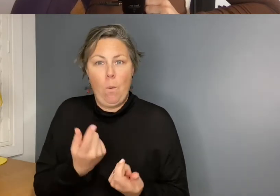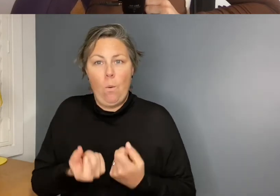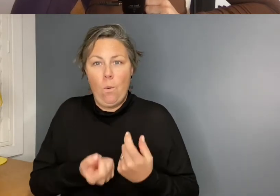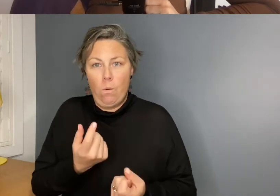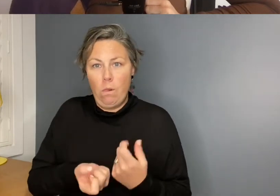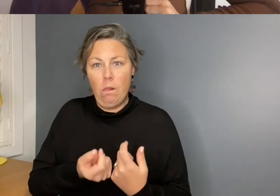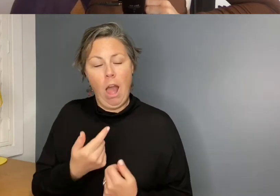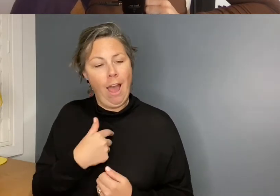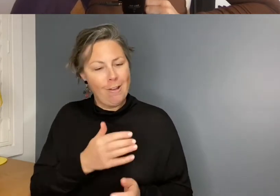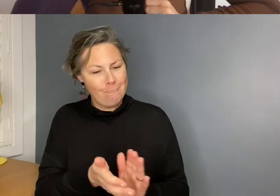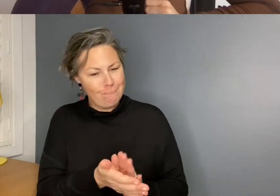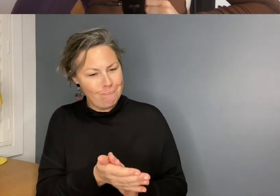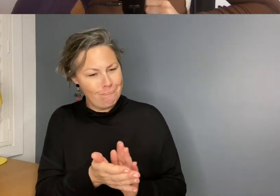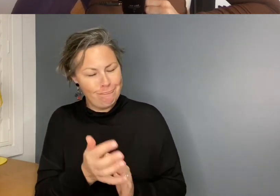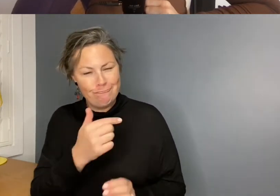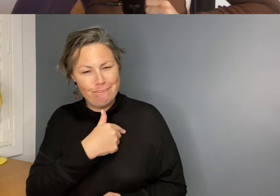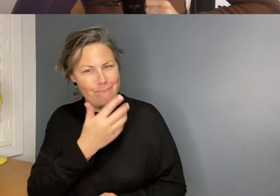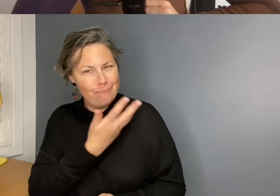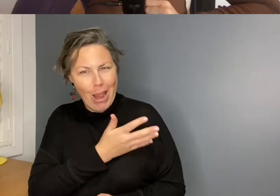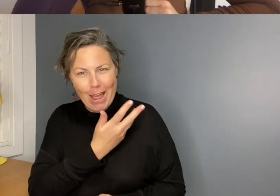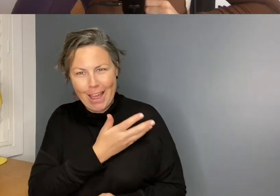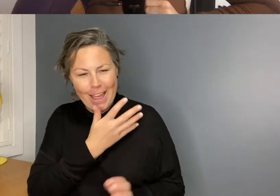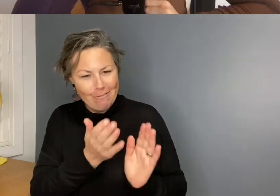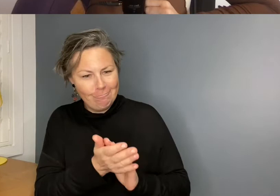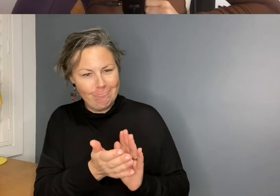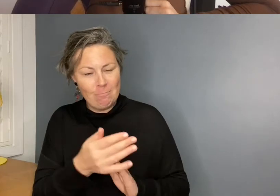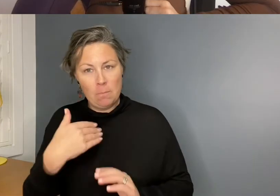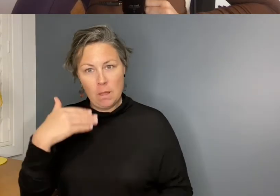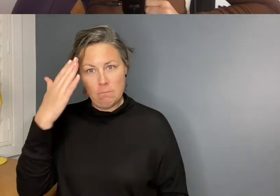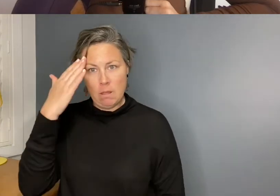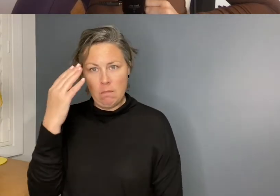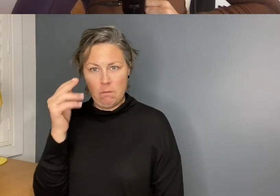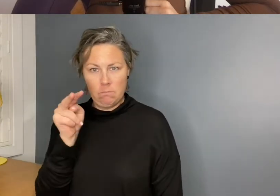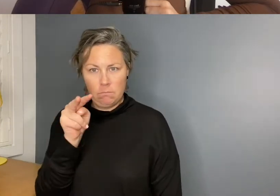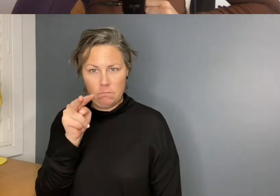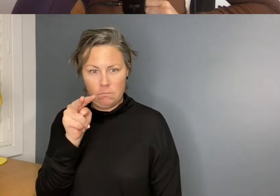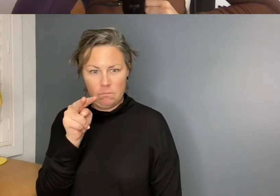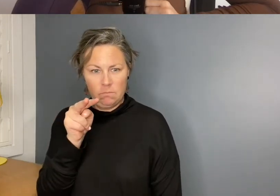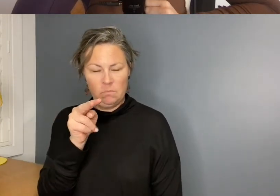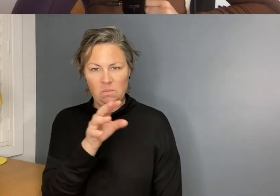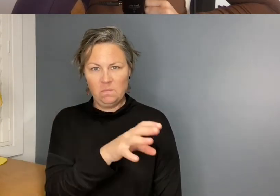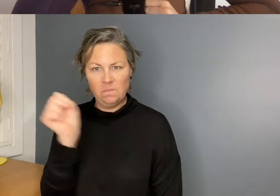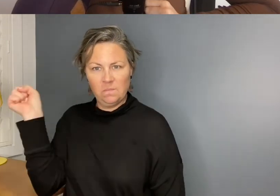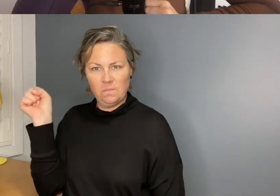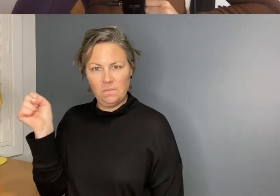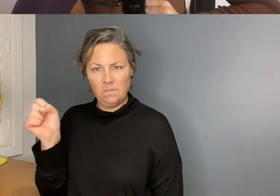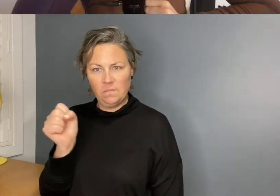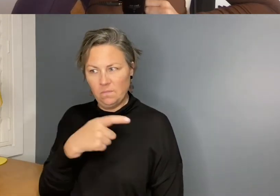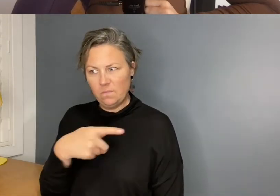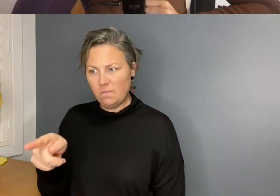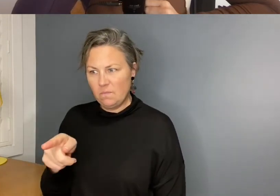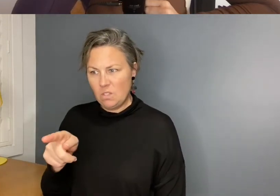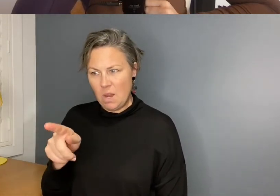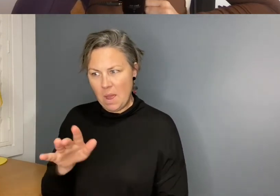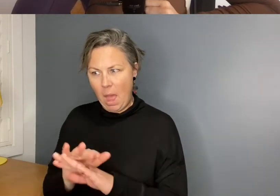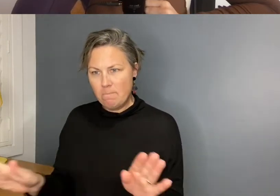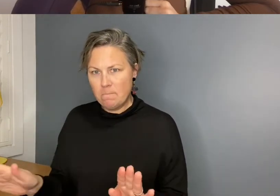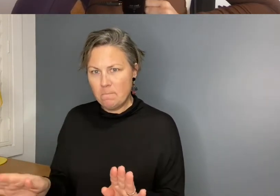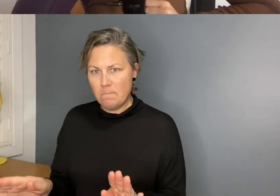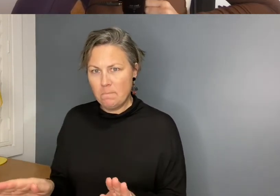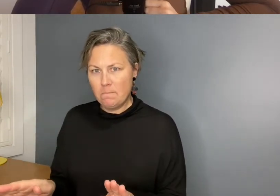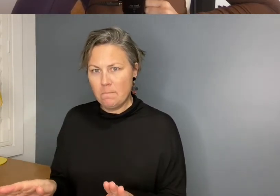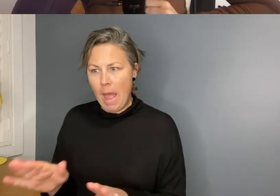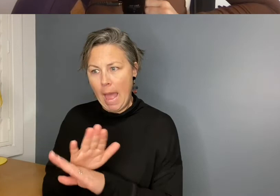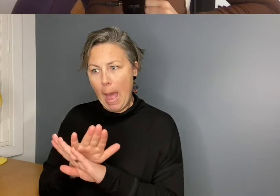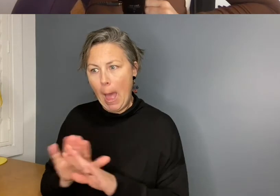well done, darling. Mummy's so pleased with you. And my mum just pulled me out of the room quick as a flash. And she said, don't do that. Don't